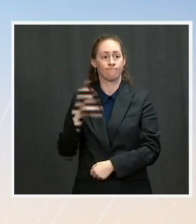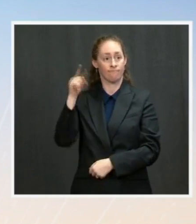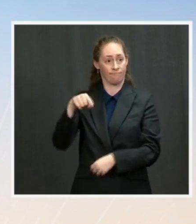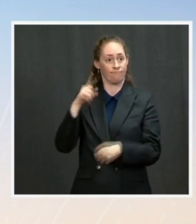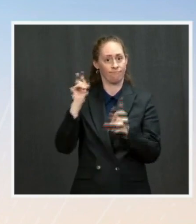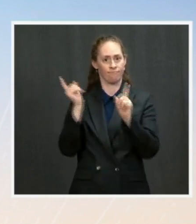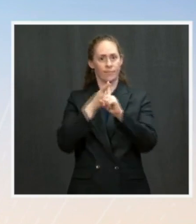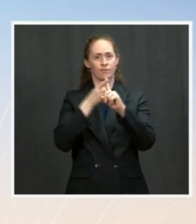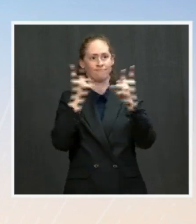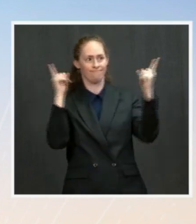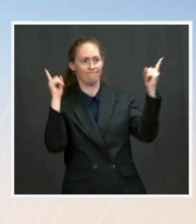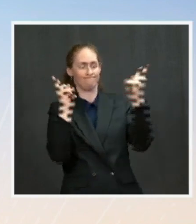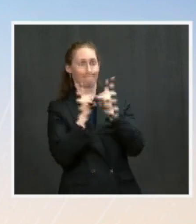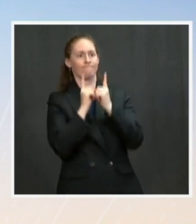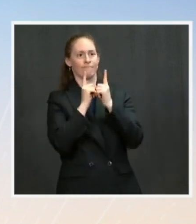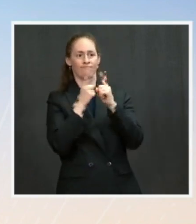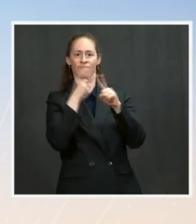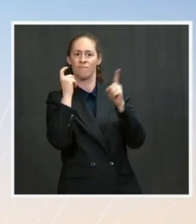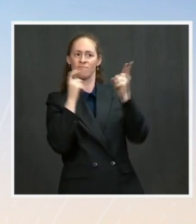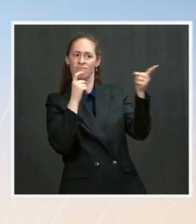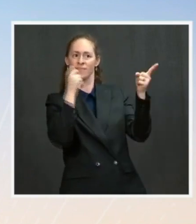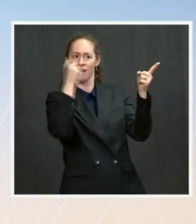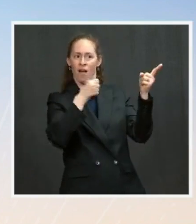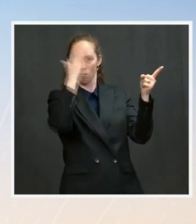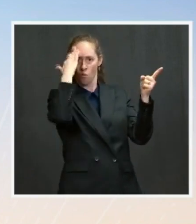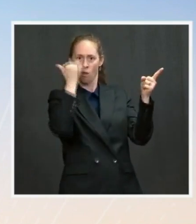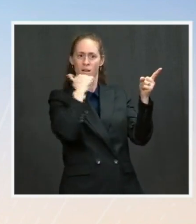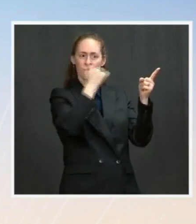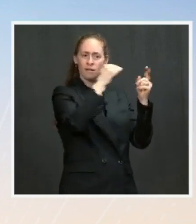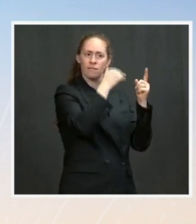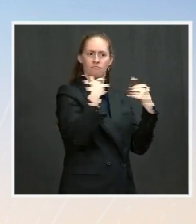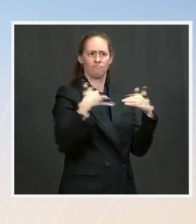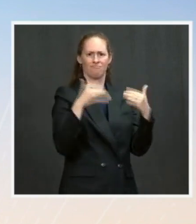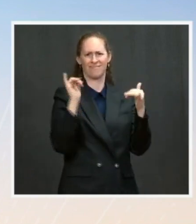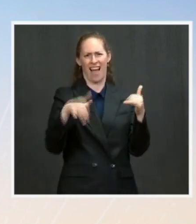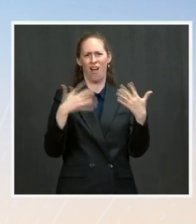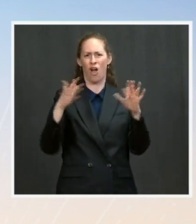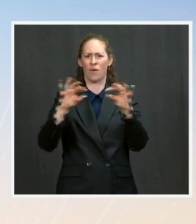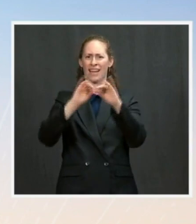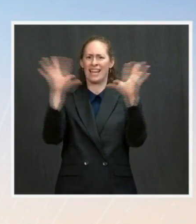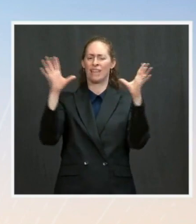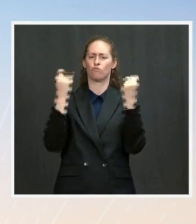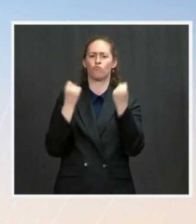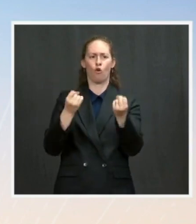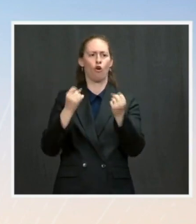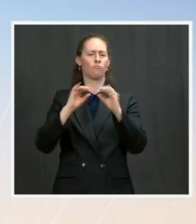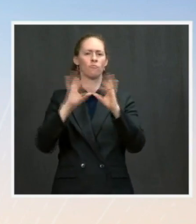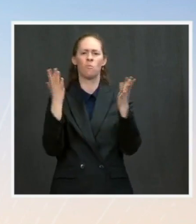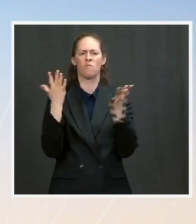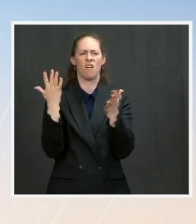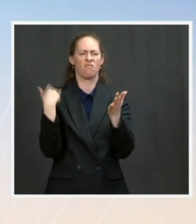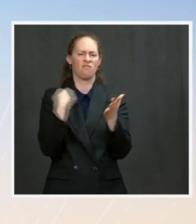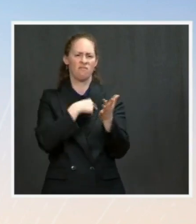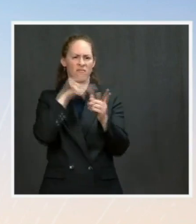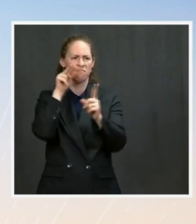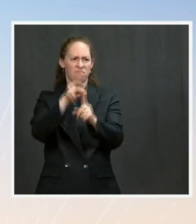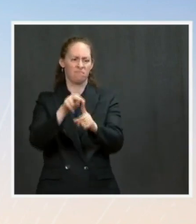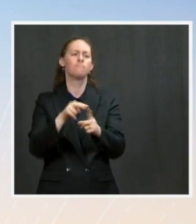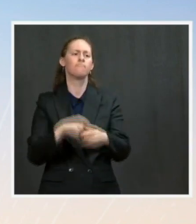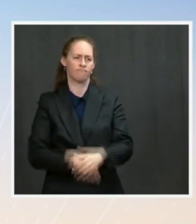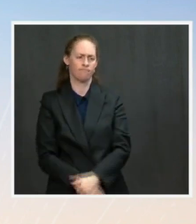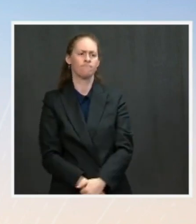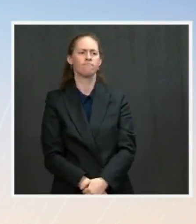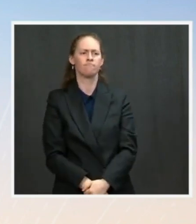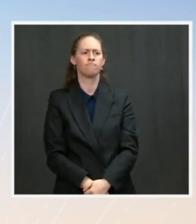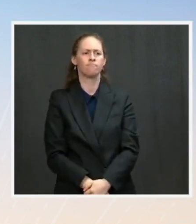think that sends a clear message. Now, in terms of working with South Korea to address regional security issues or strategic issues in the